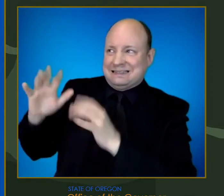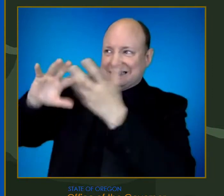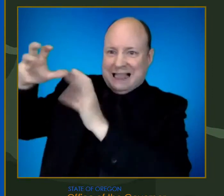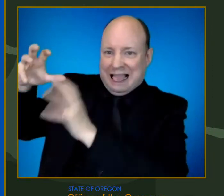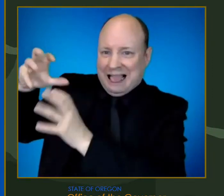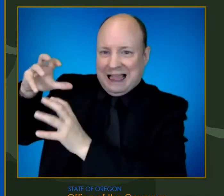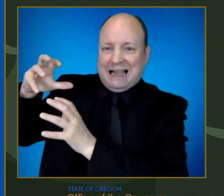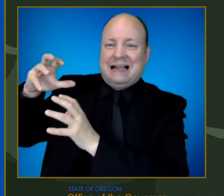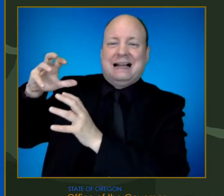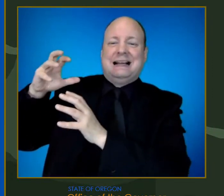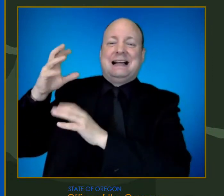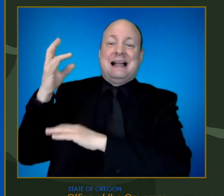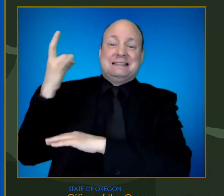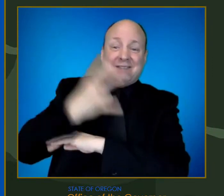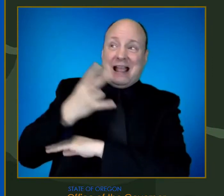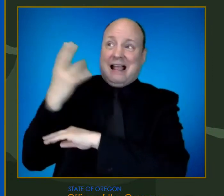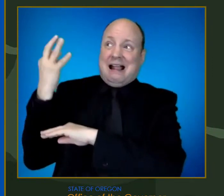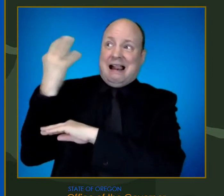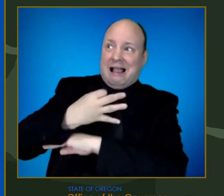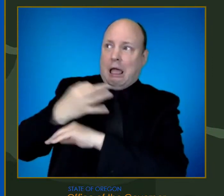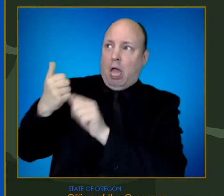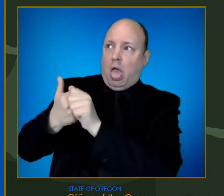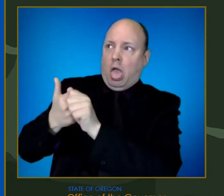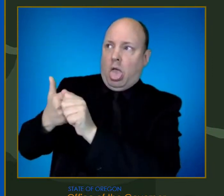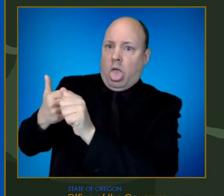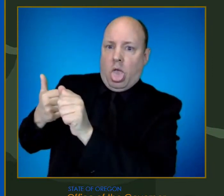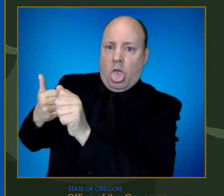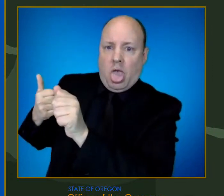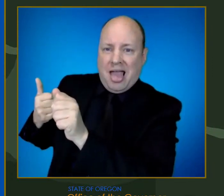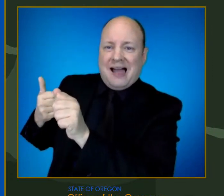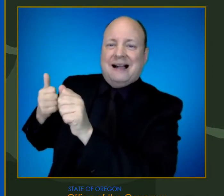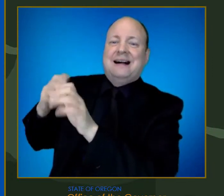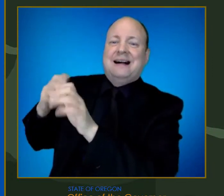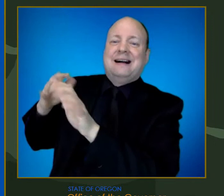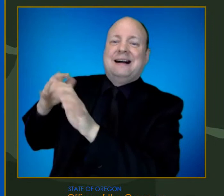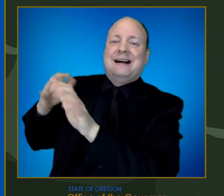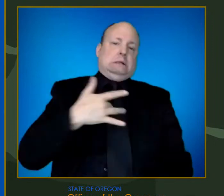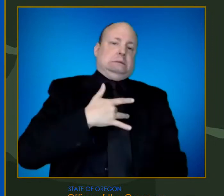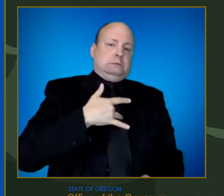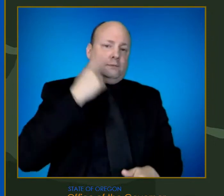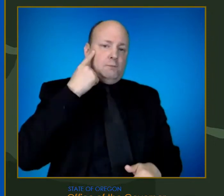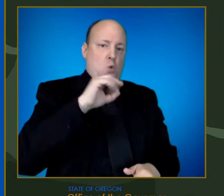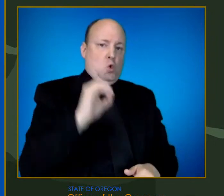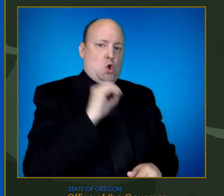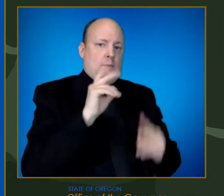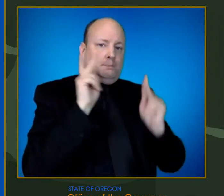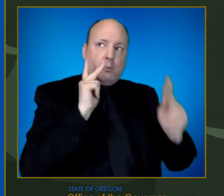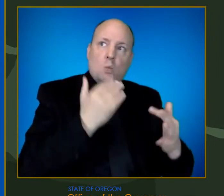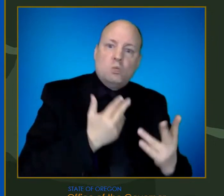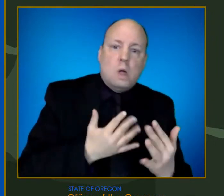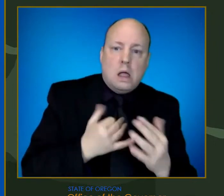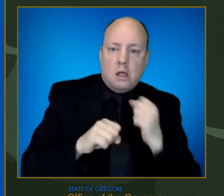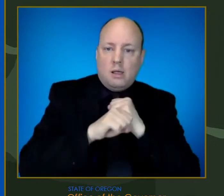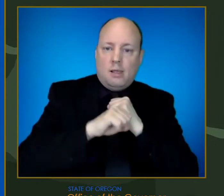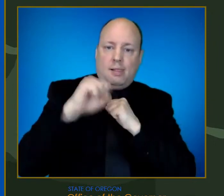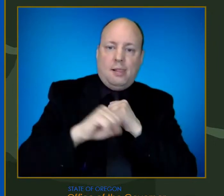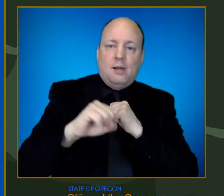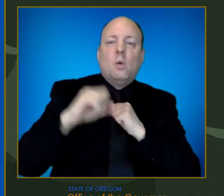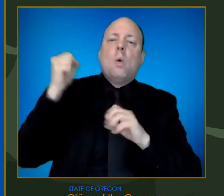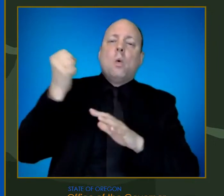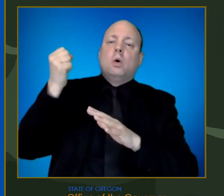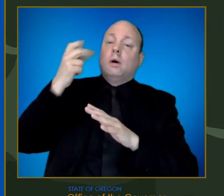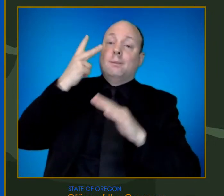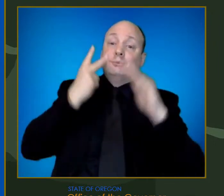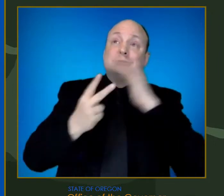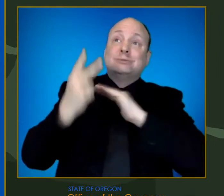having enough doses to vaccinate all eligible Oregonians. Now we're holding off on our projections of Johnson & Johnson vaccines for the next month until